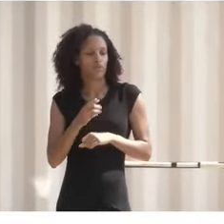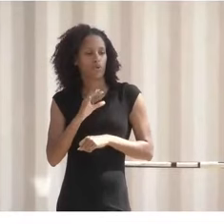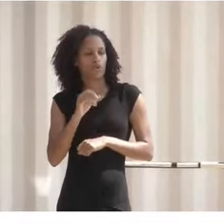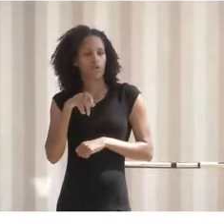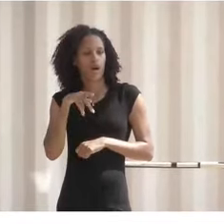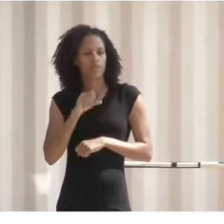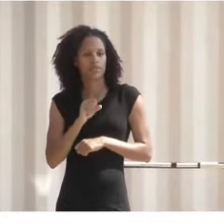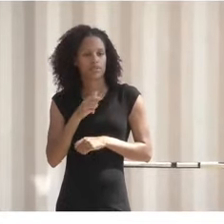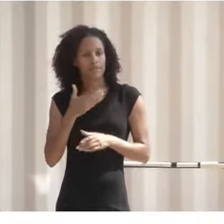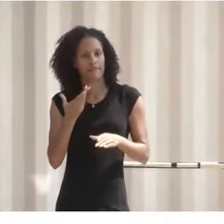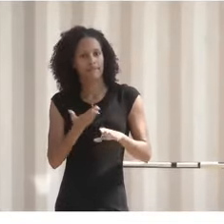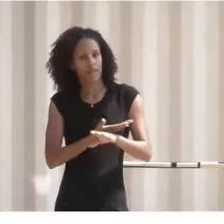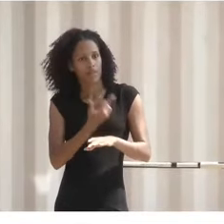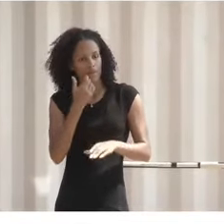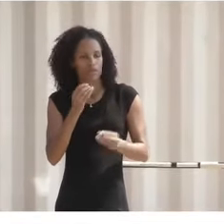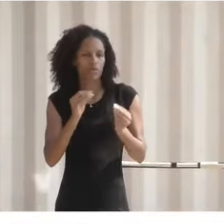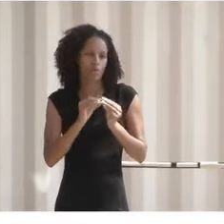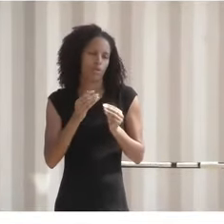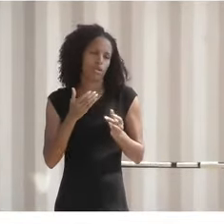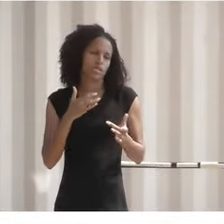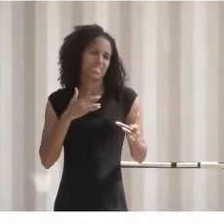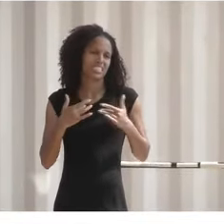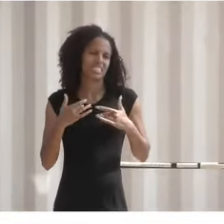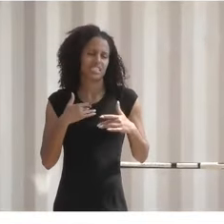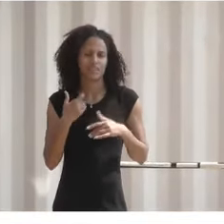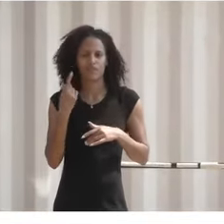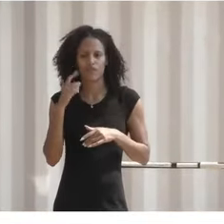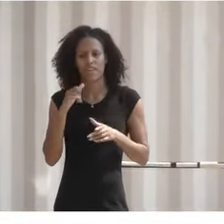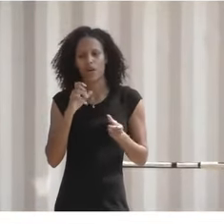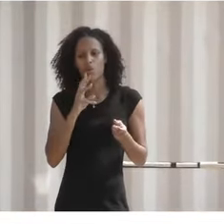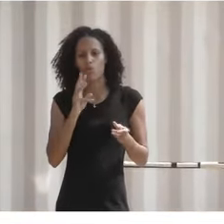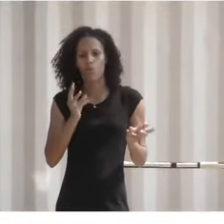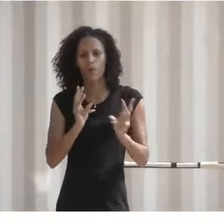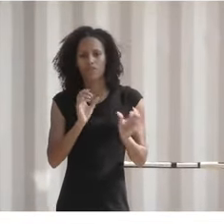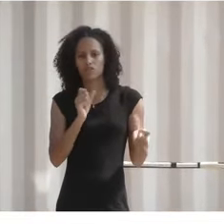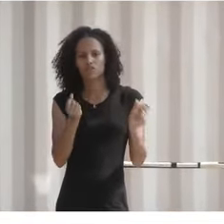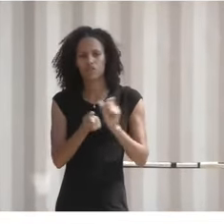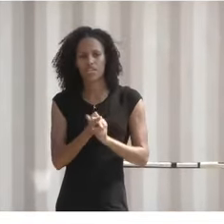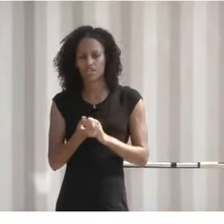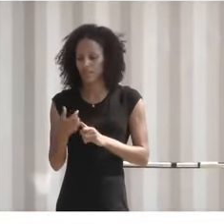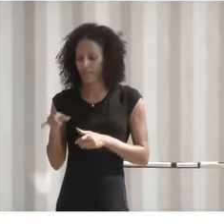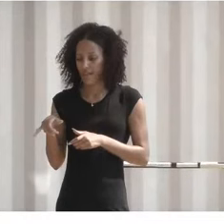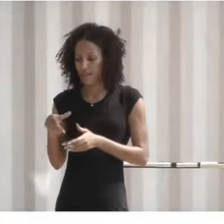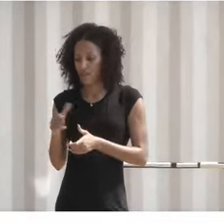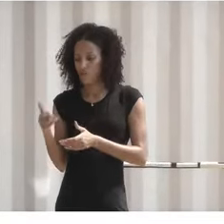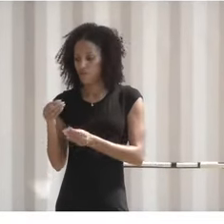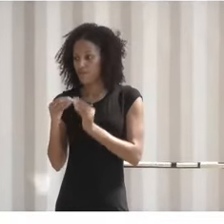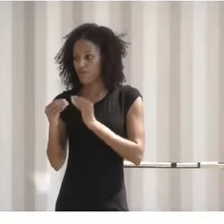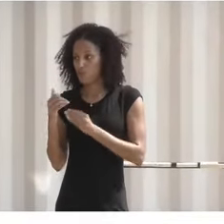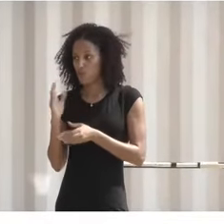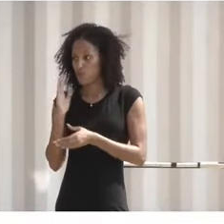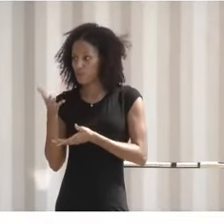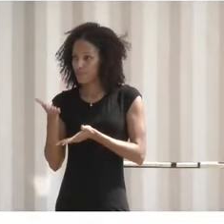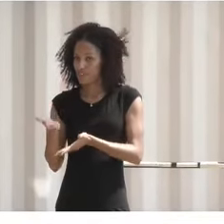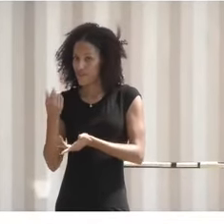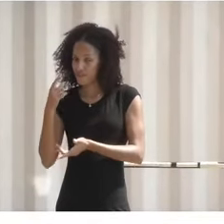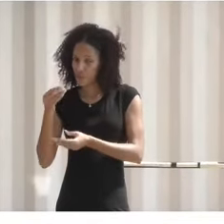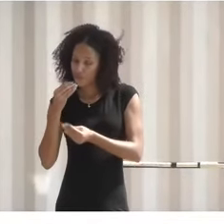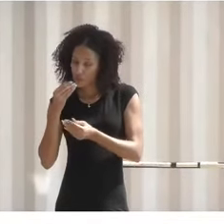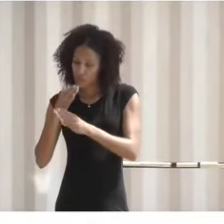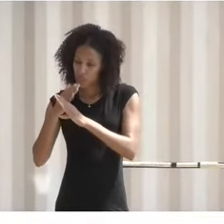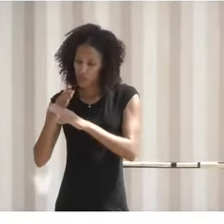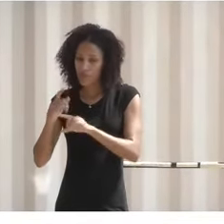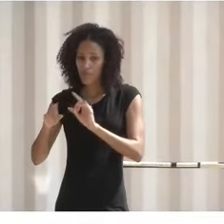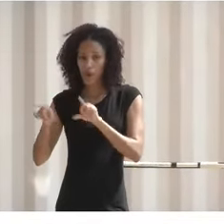much more sensitive to inclement weather changing, right? The perennial food source will be there, number one, for food security, but then you